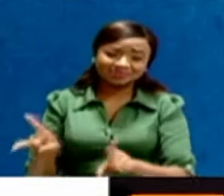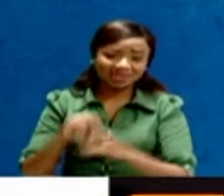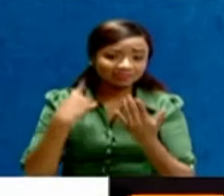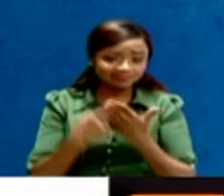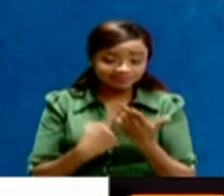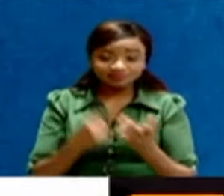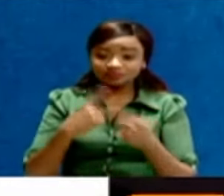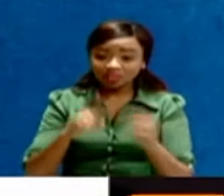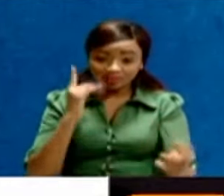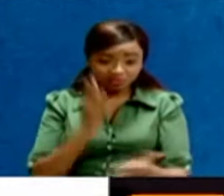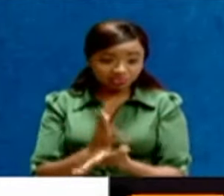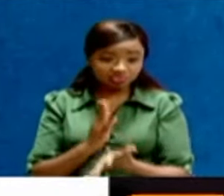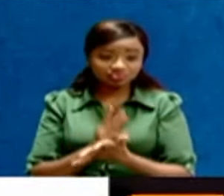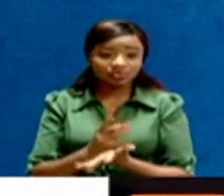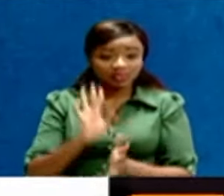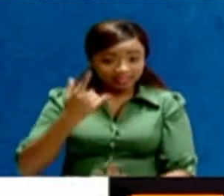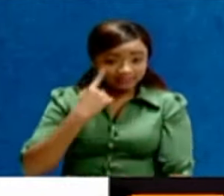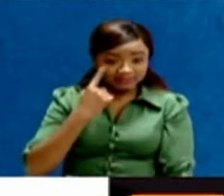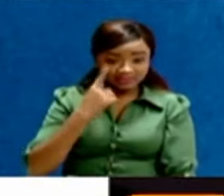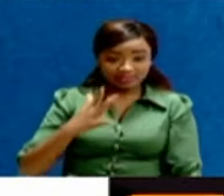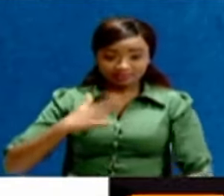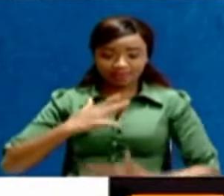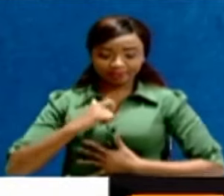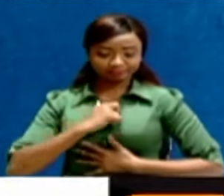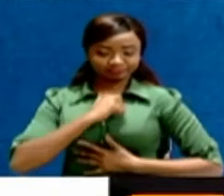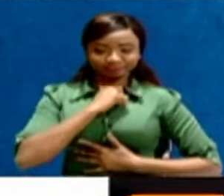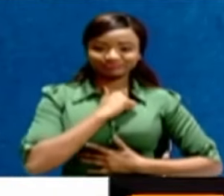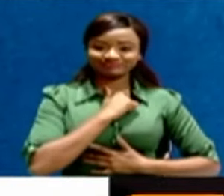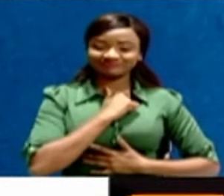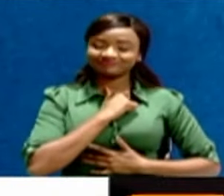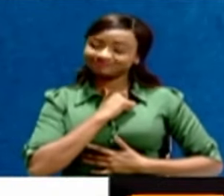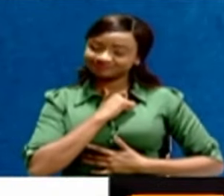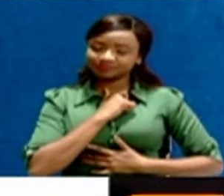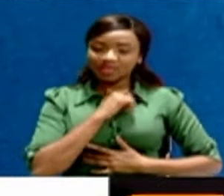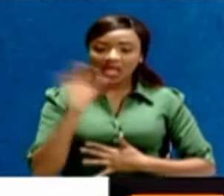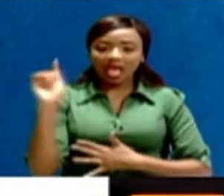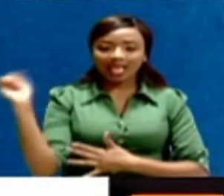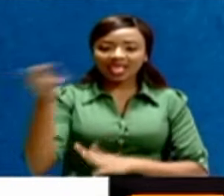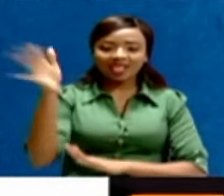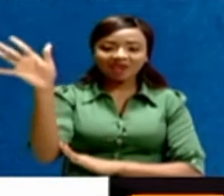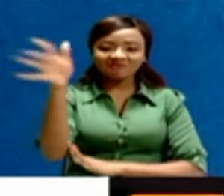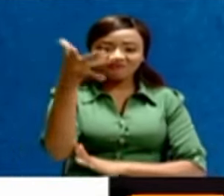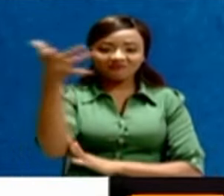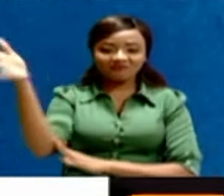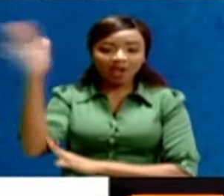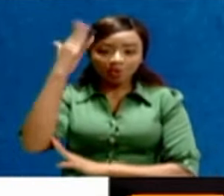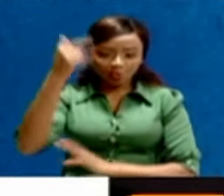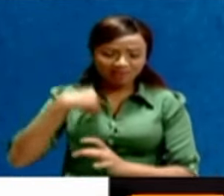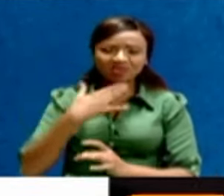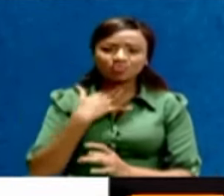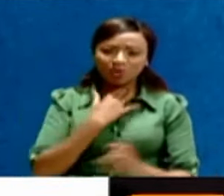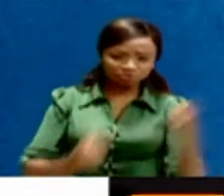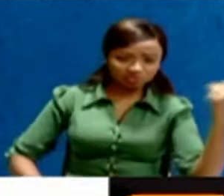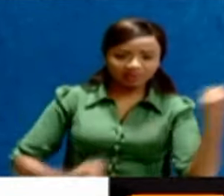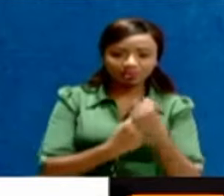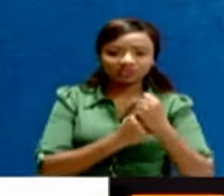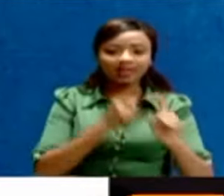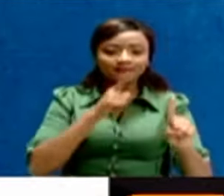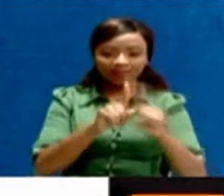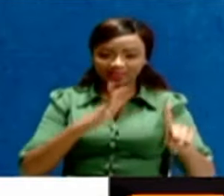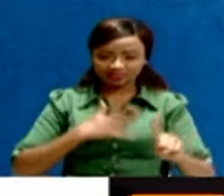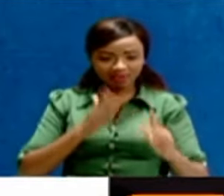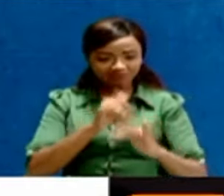with Kenya. In fact, if you can see my tie today, I'm wearing a Kenyan tie because I wanted to stand with my brothers from Wajir,